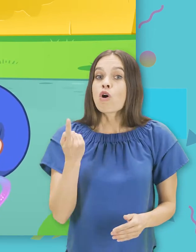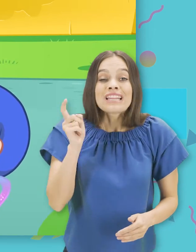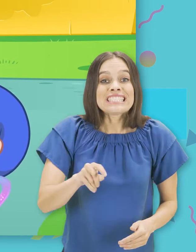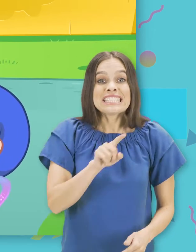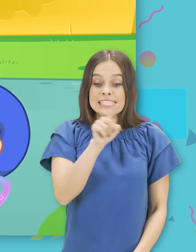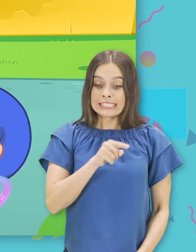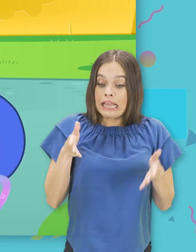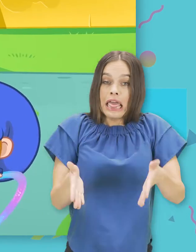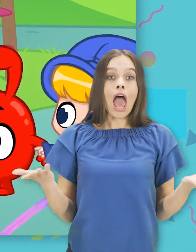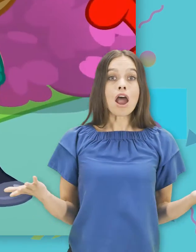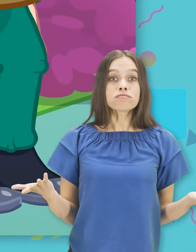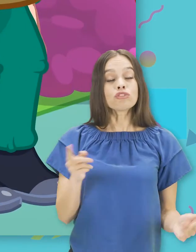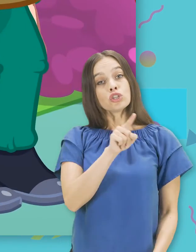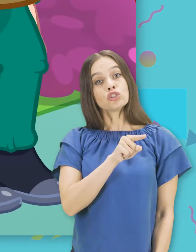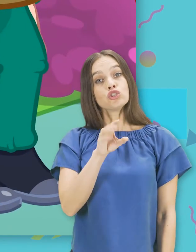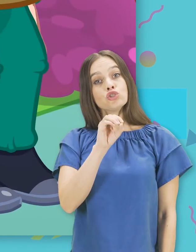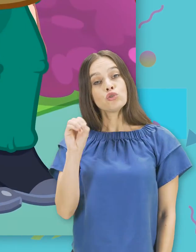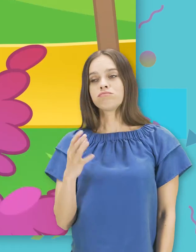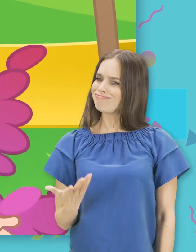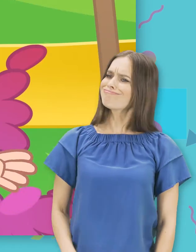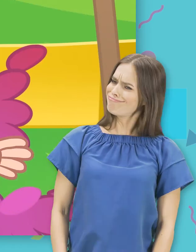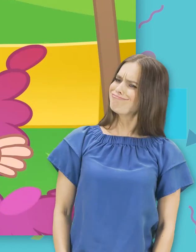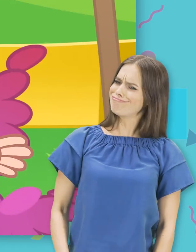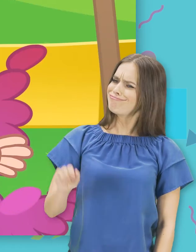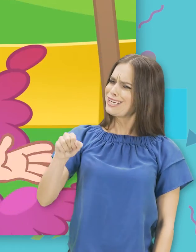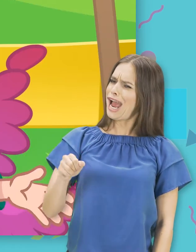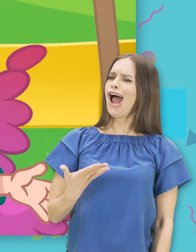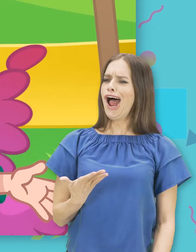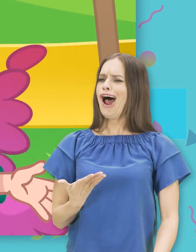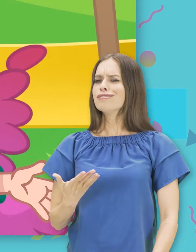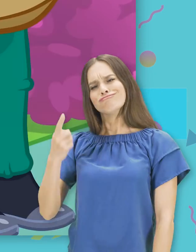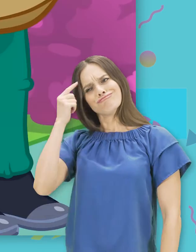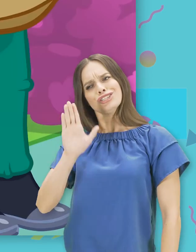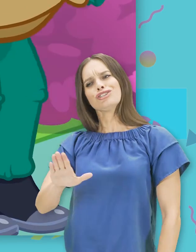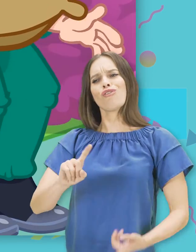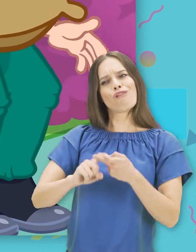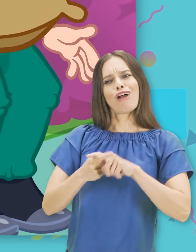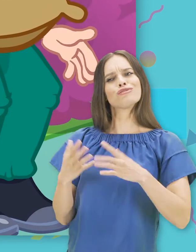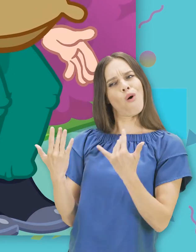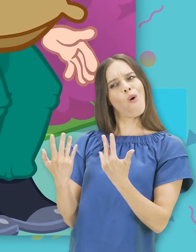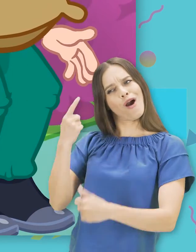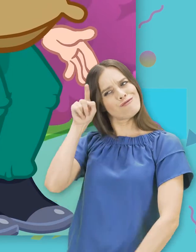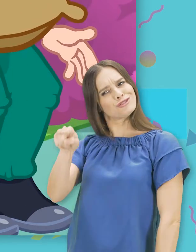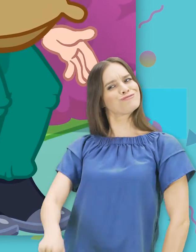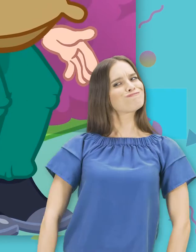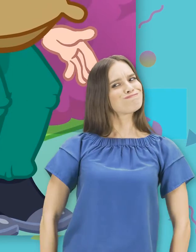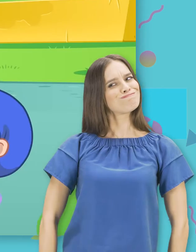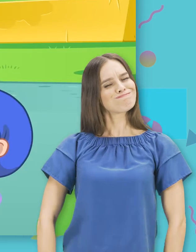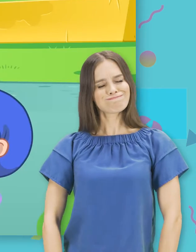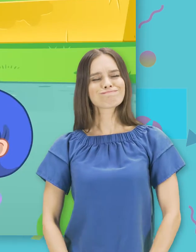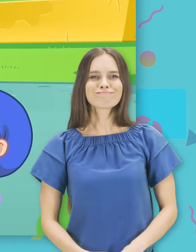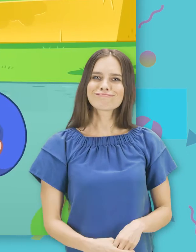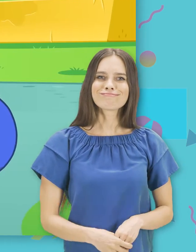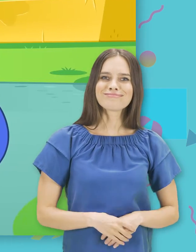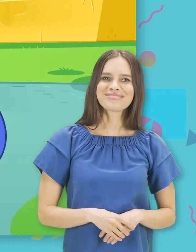we only need the Z for zoo. Well, it sounds like your friends are waiting for you.